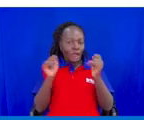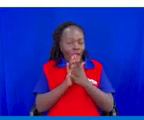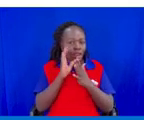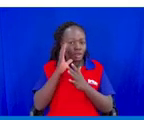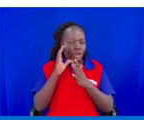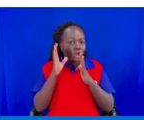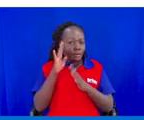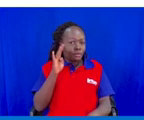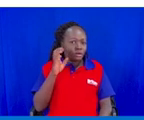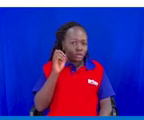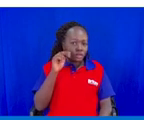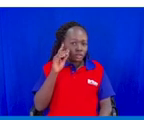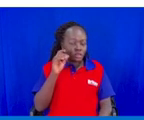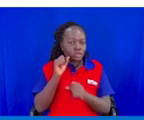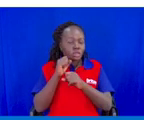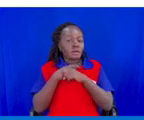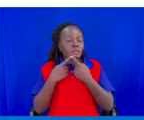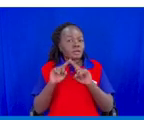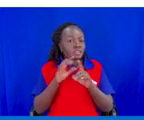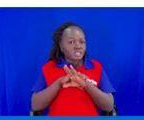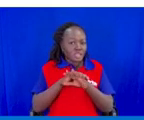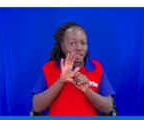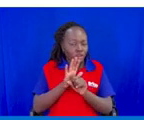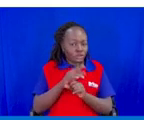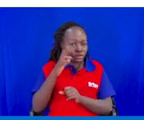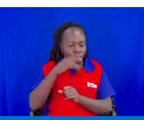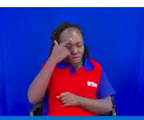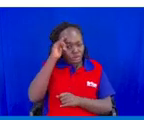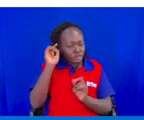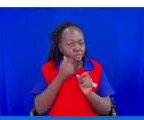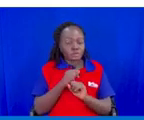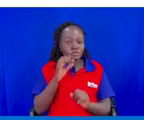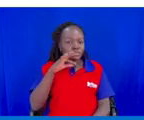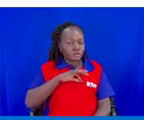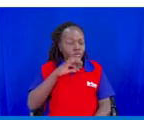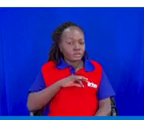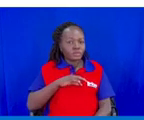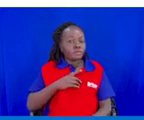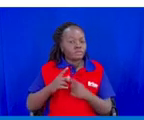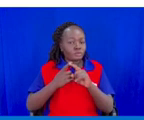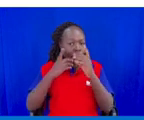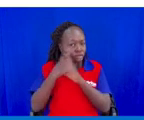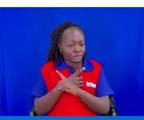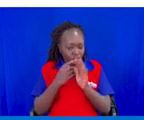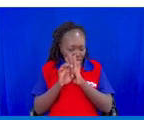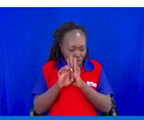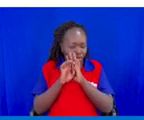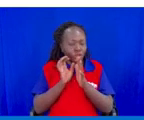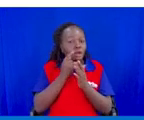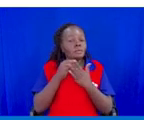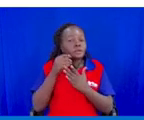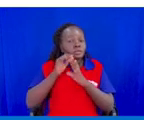you'll be taking on so much risk because you won't be able to benefit from the diversification, for instance, our money market product